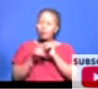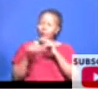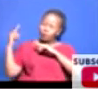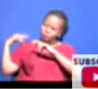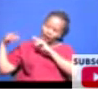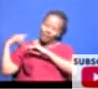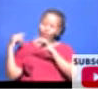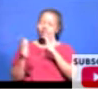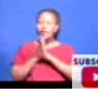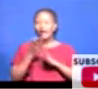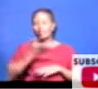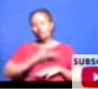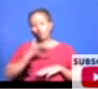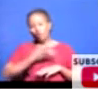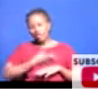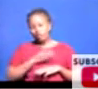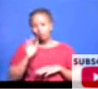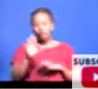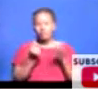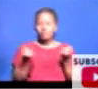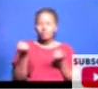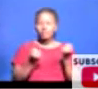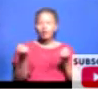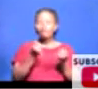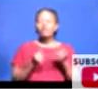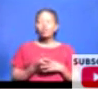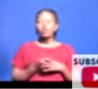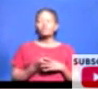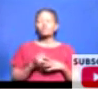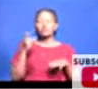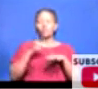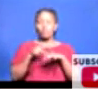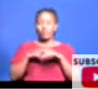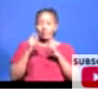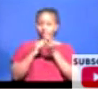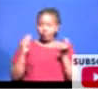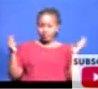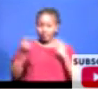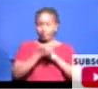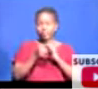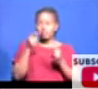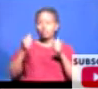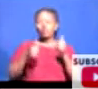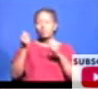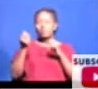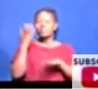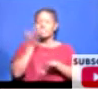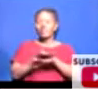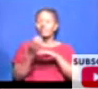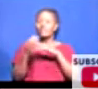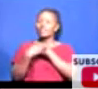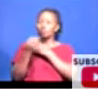and ownership of the motor vehicles. F-Shrift, which is a German font that is difficult to replicate, and now